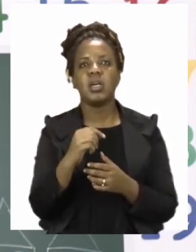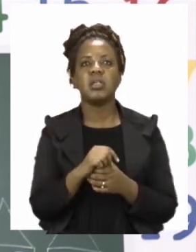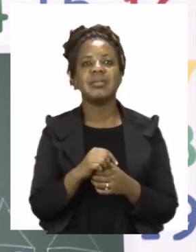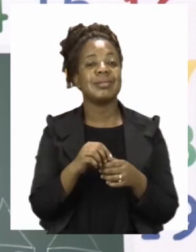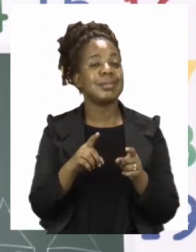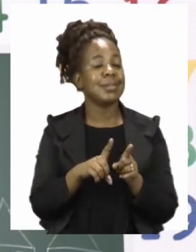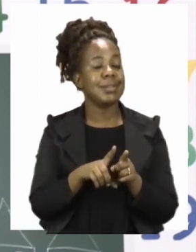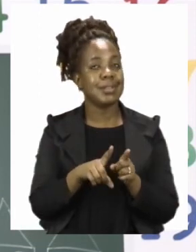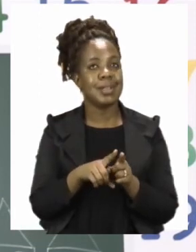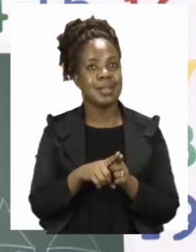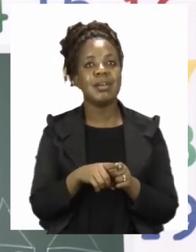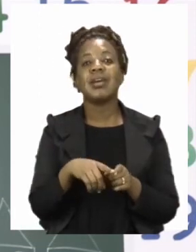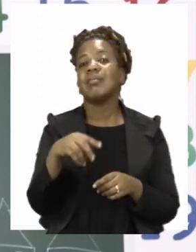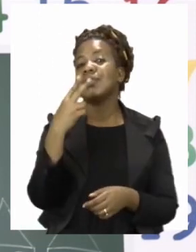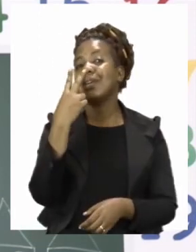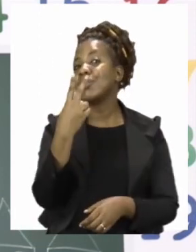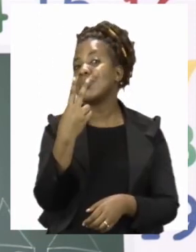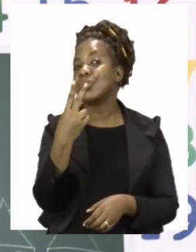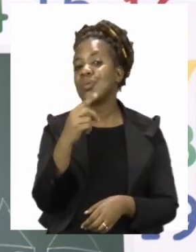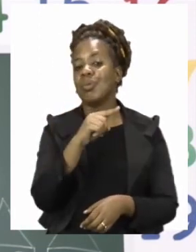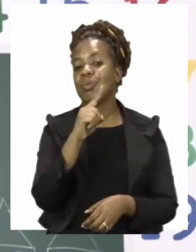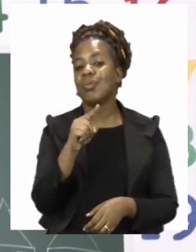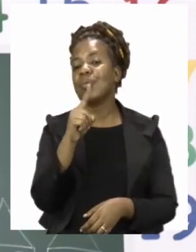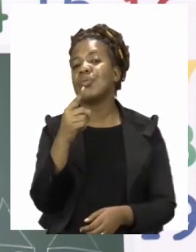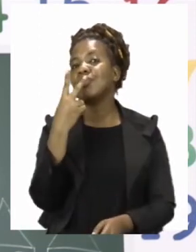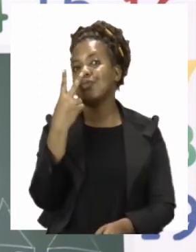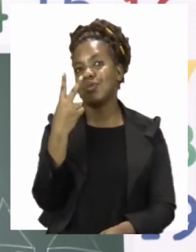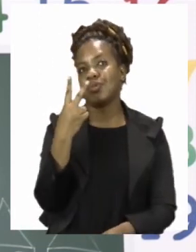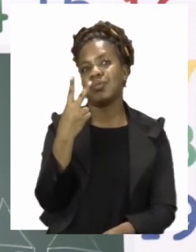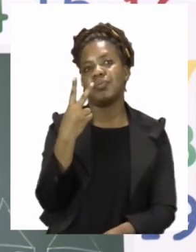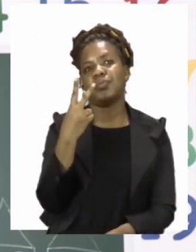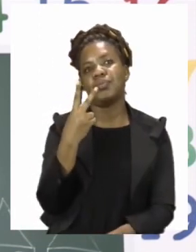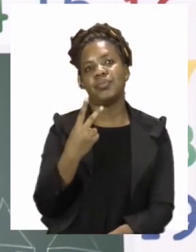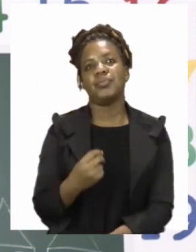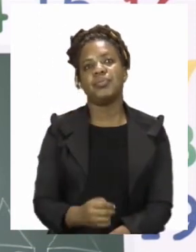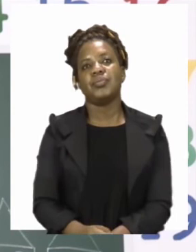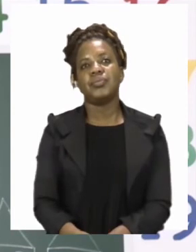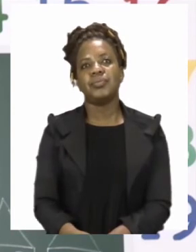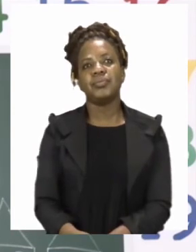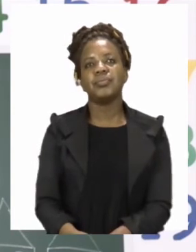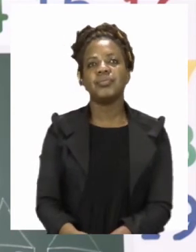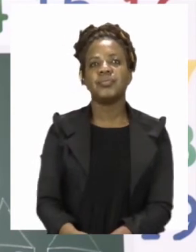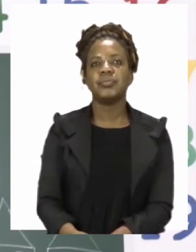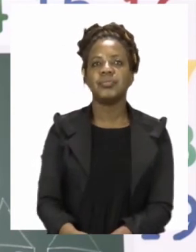find the pattern. So we need to know how many numbers are in between 57